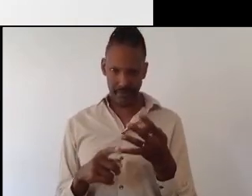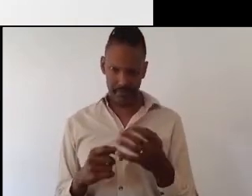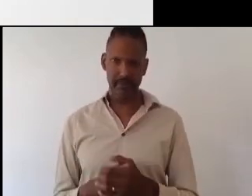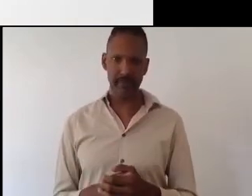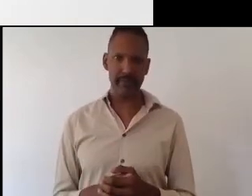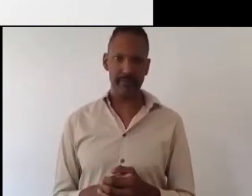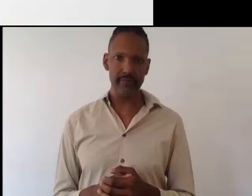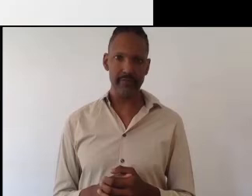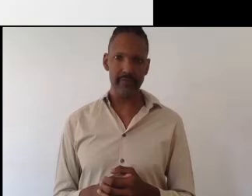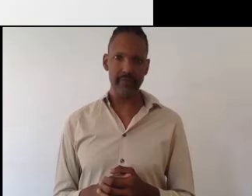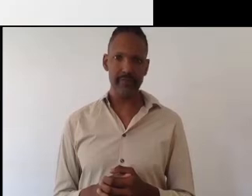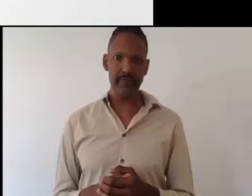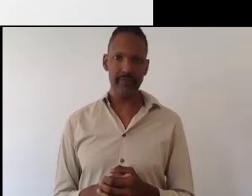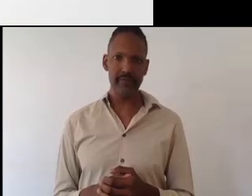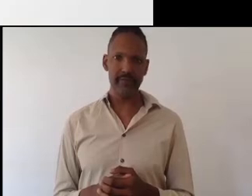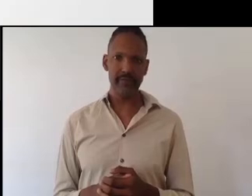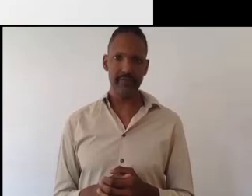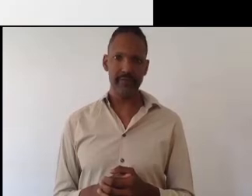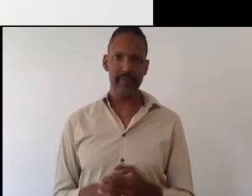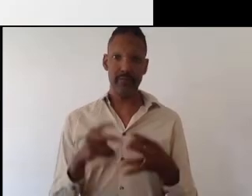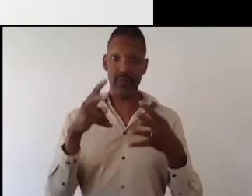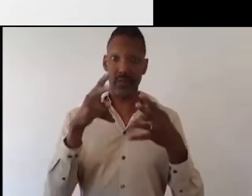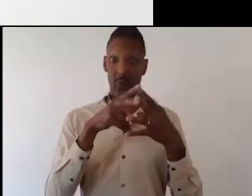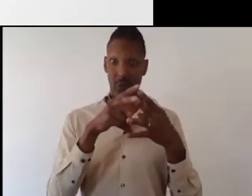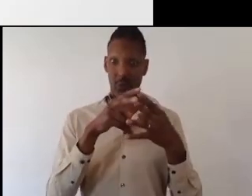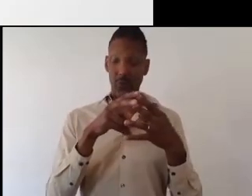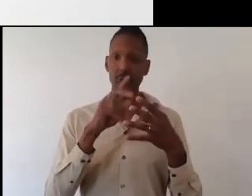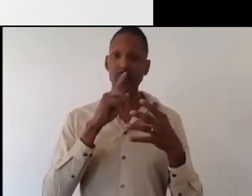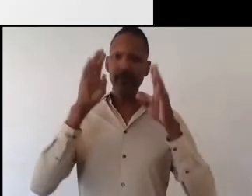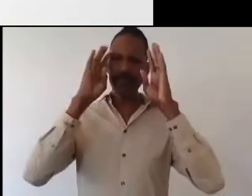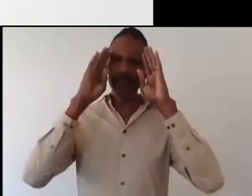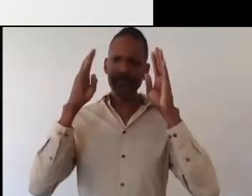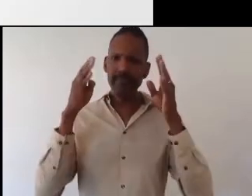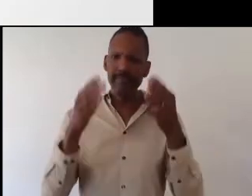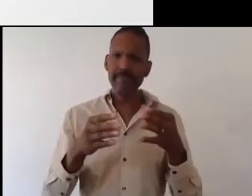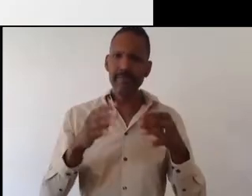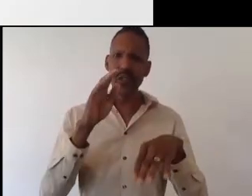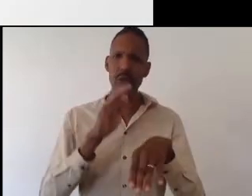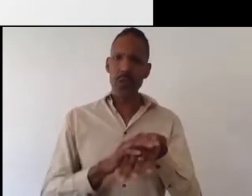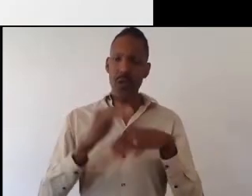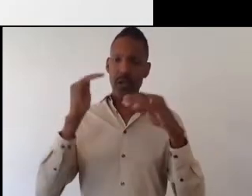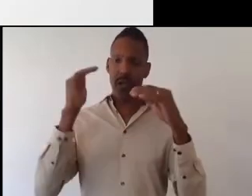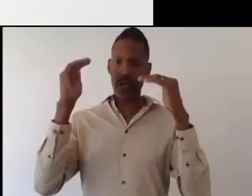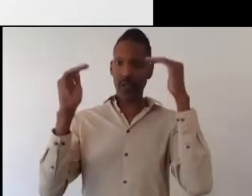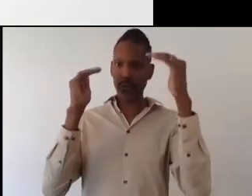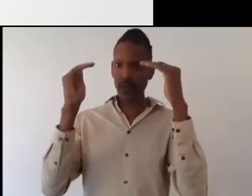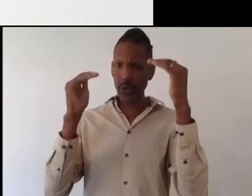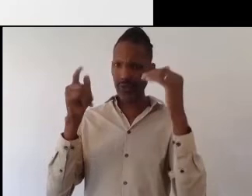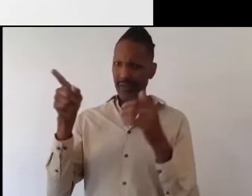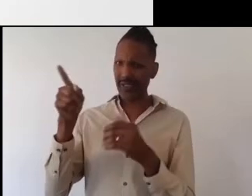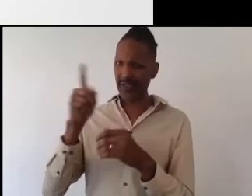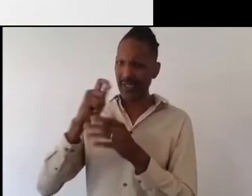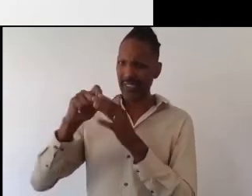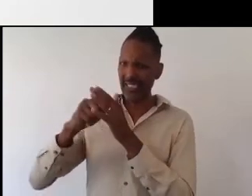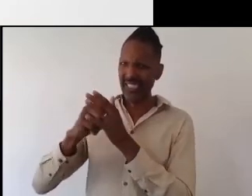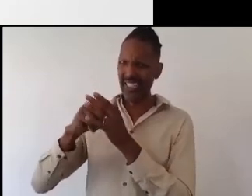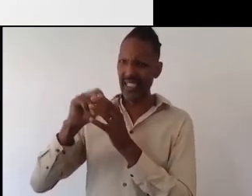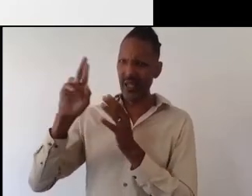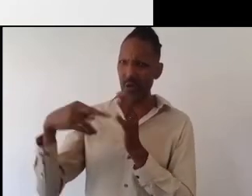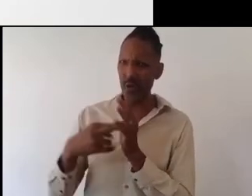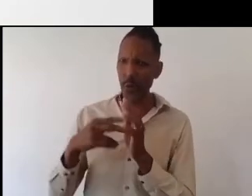of the guiding principles focus on the critical role that adults play in the natural STEM